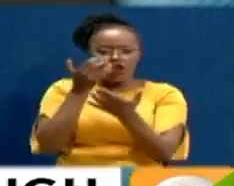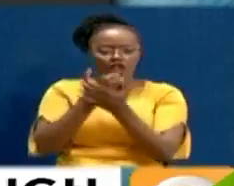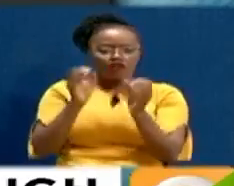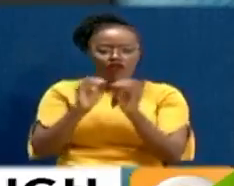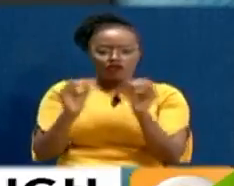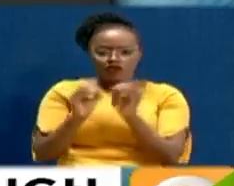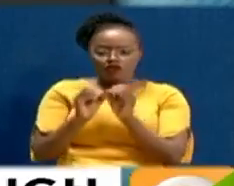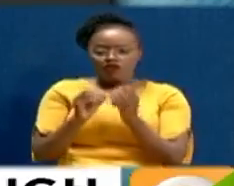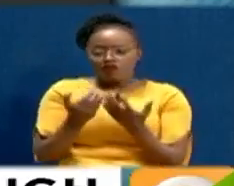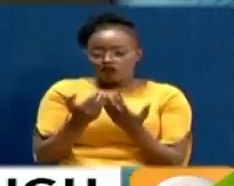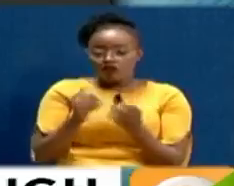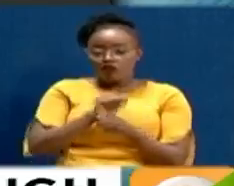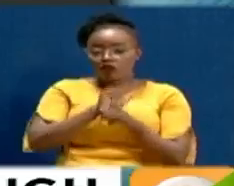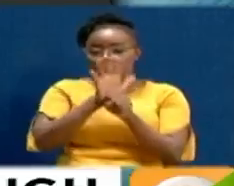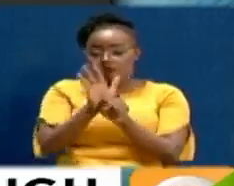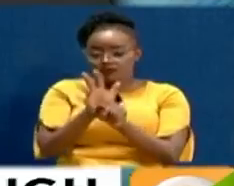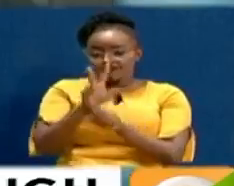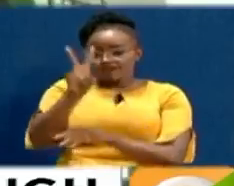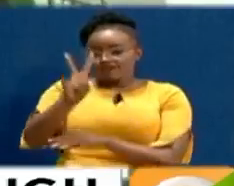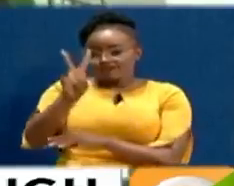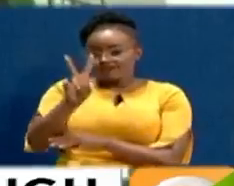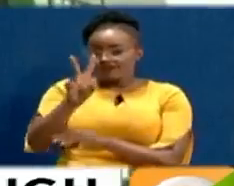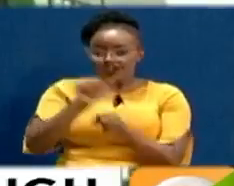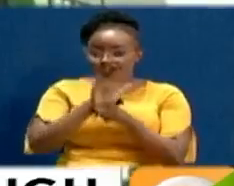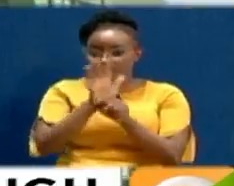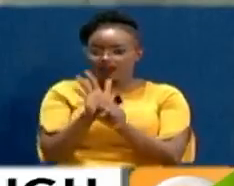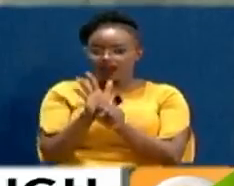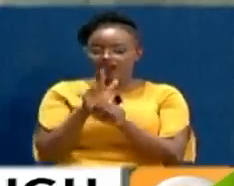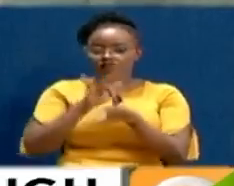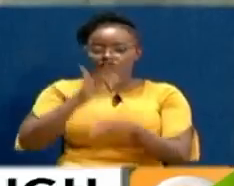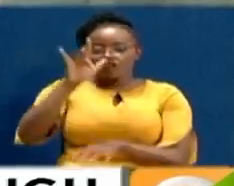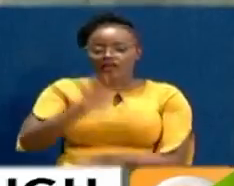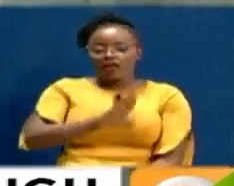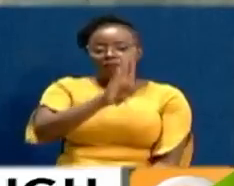of SARS-CoV-2 infection," end quote. The